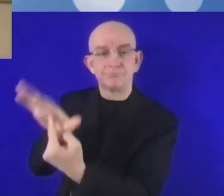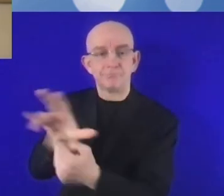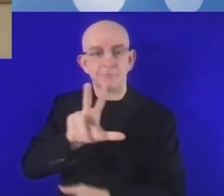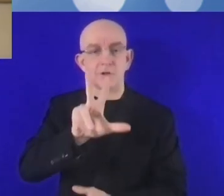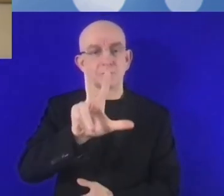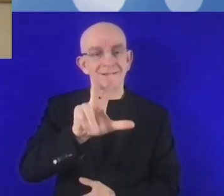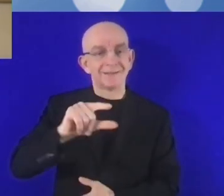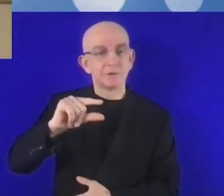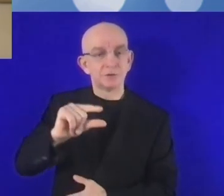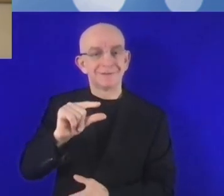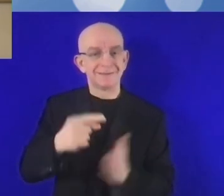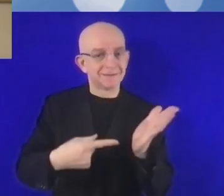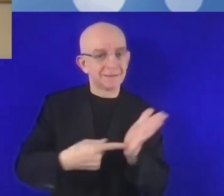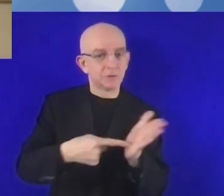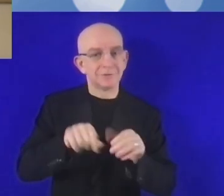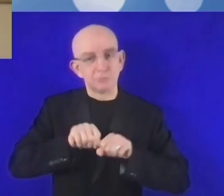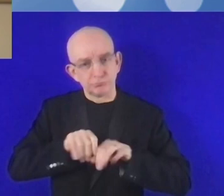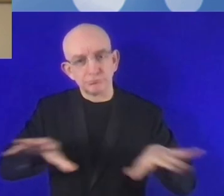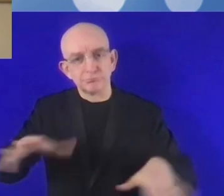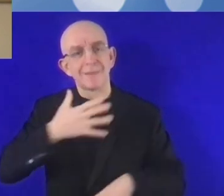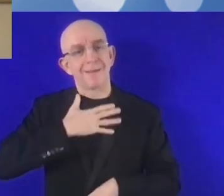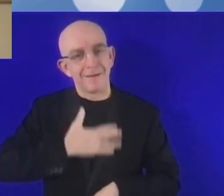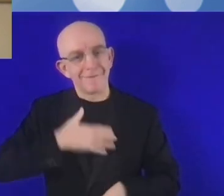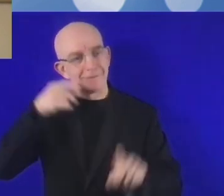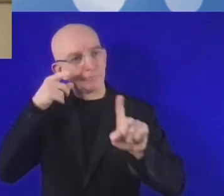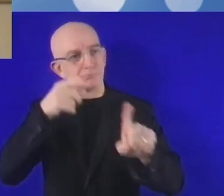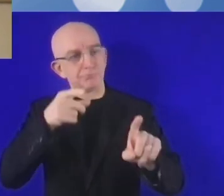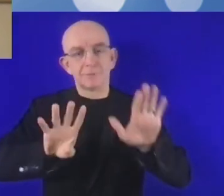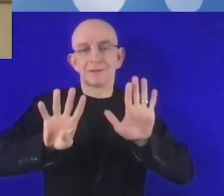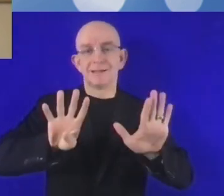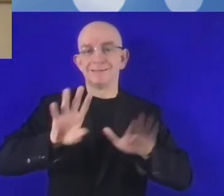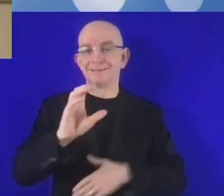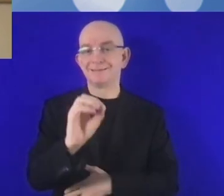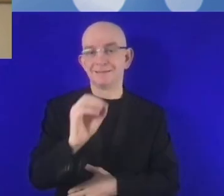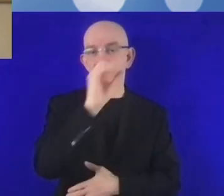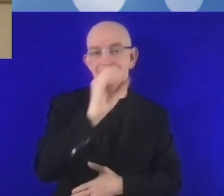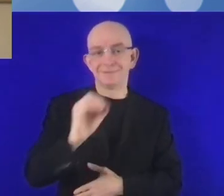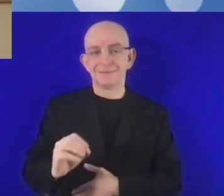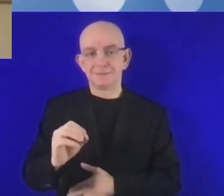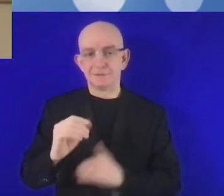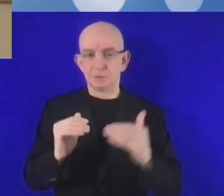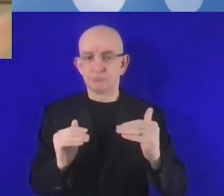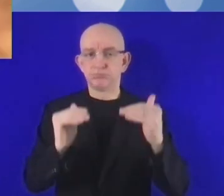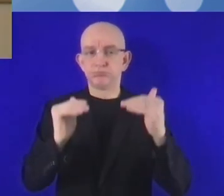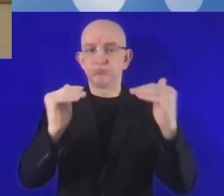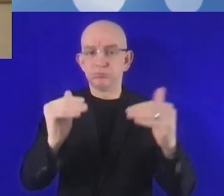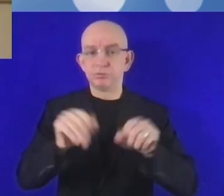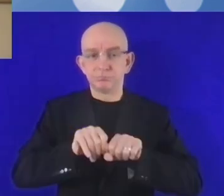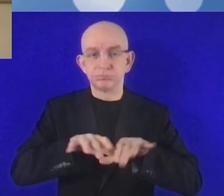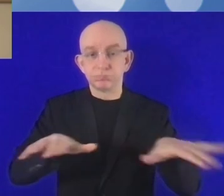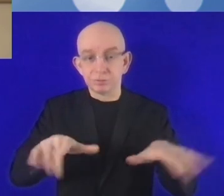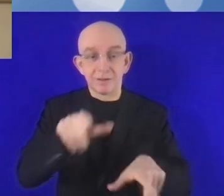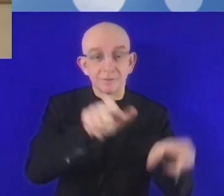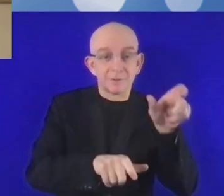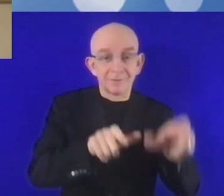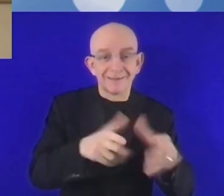have the most challenged environments should be able to get to that level of coverage, so that we can